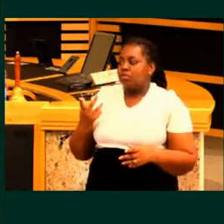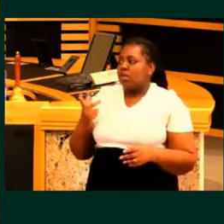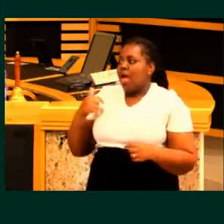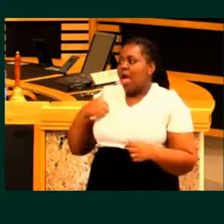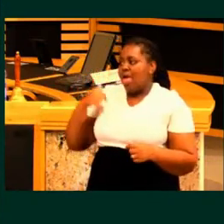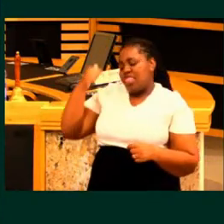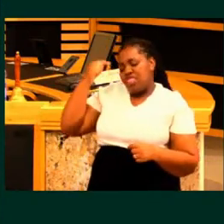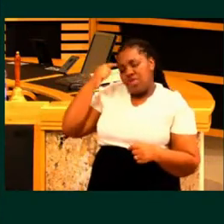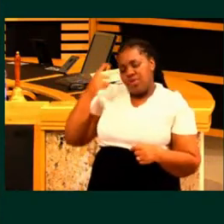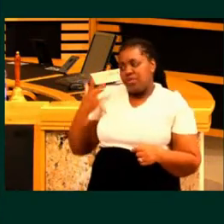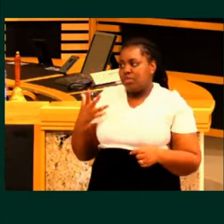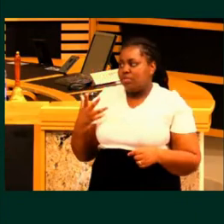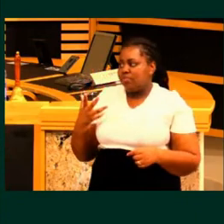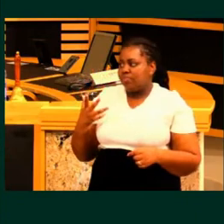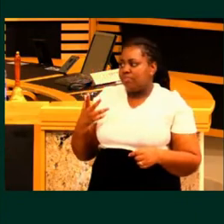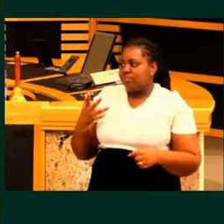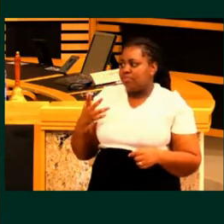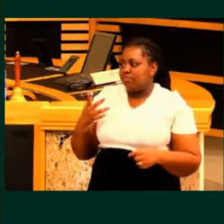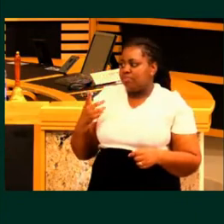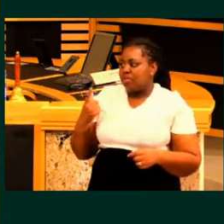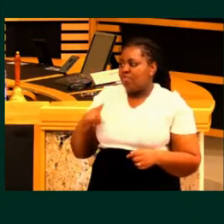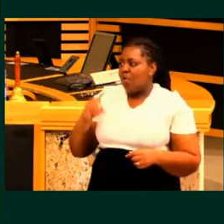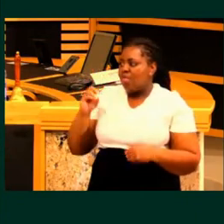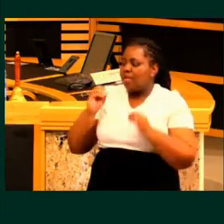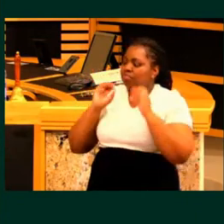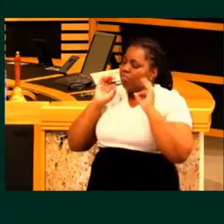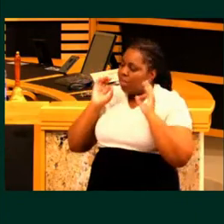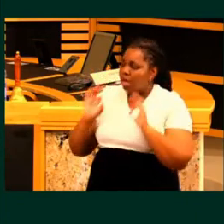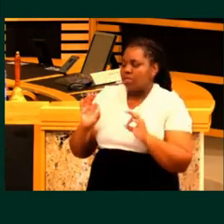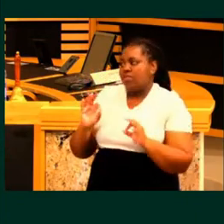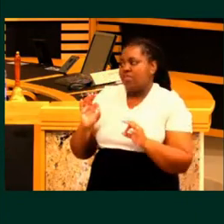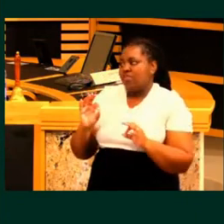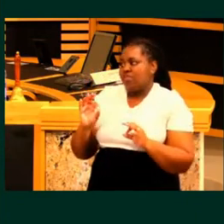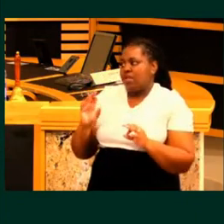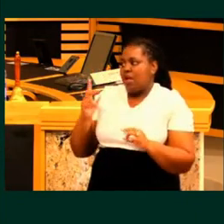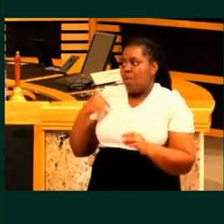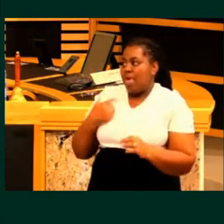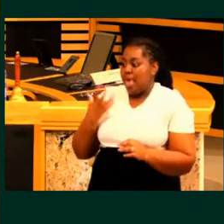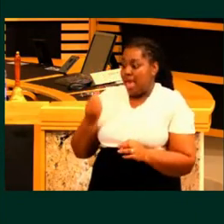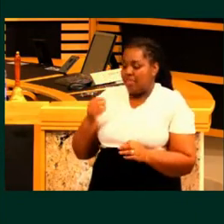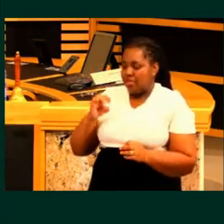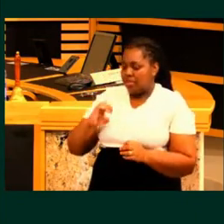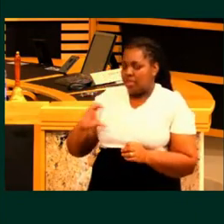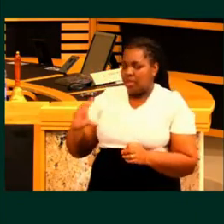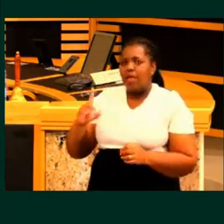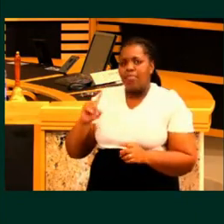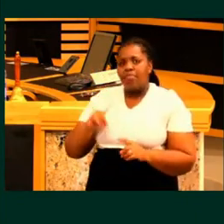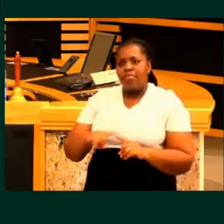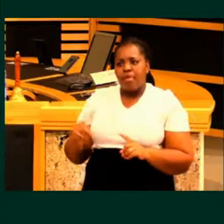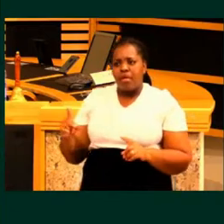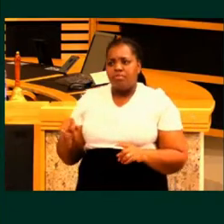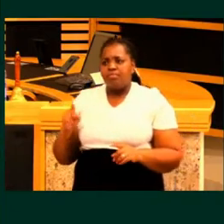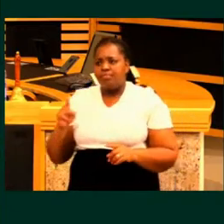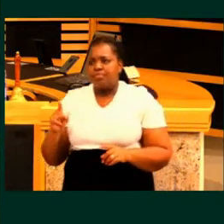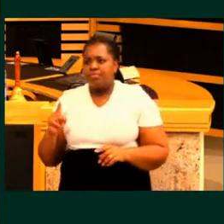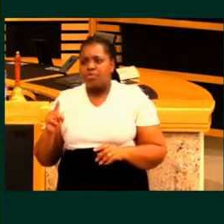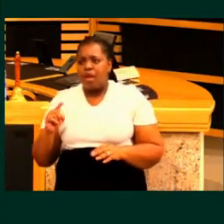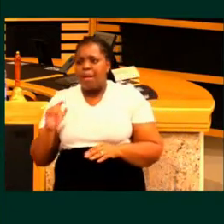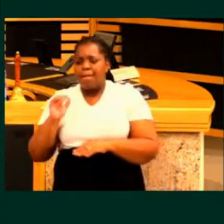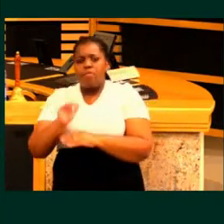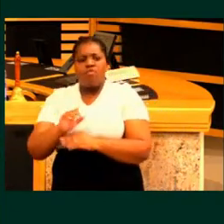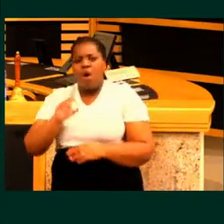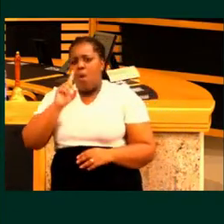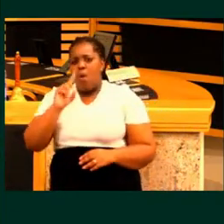thought that with a massive uh Roads Maintenance backlog that we have in the Eastern Cape at that State it was slightly over 1